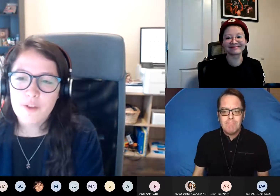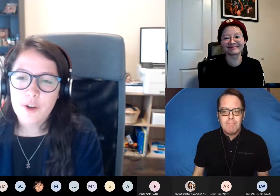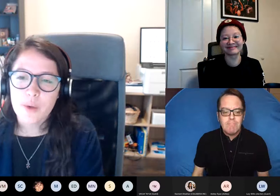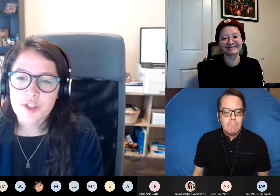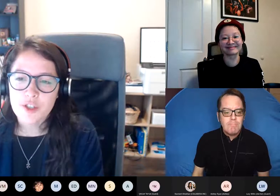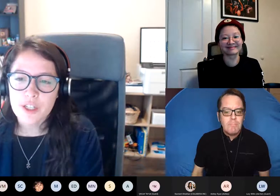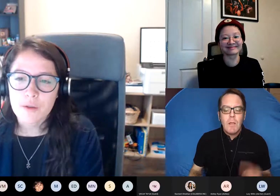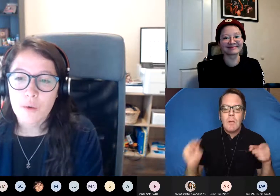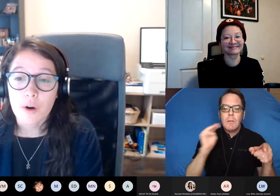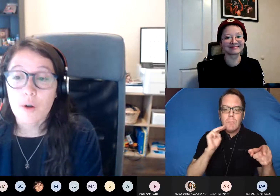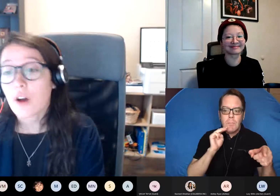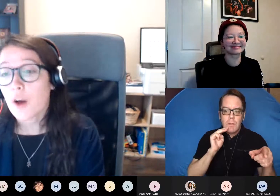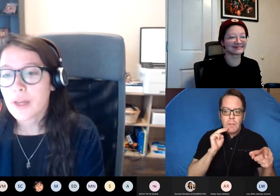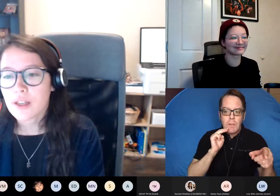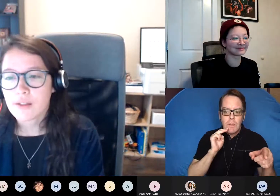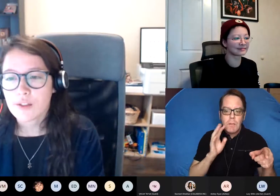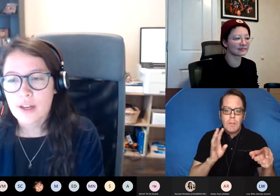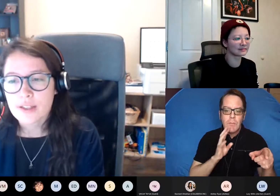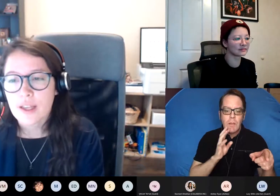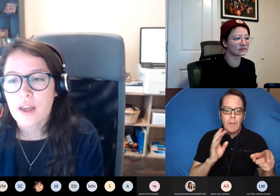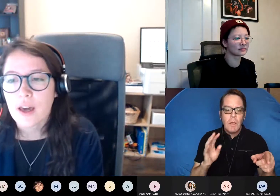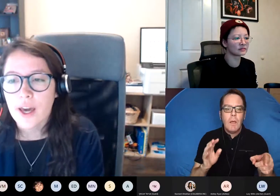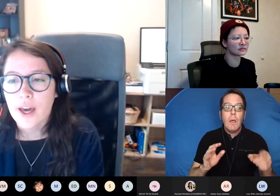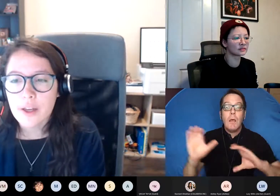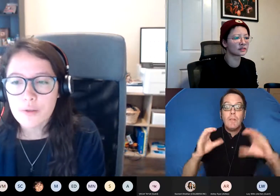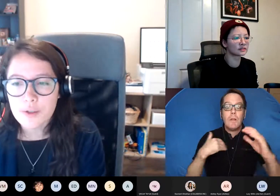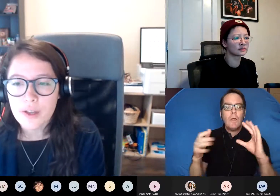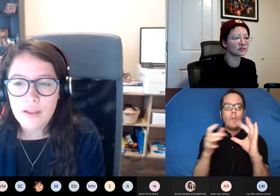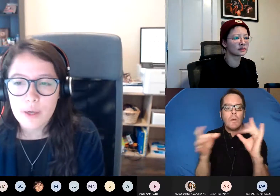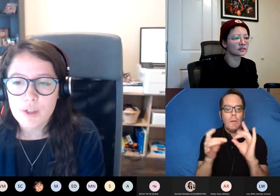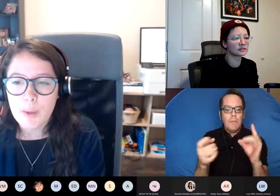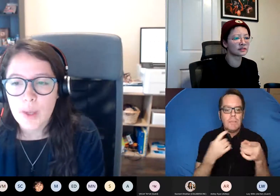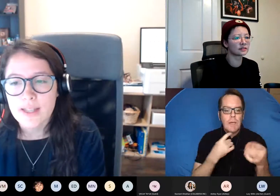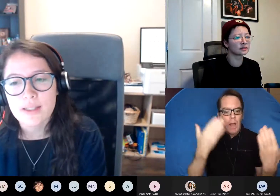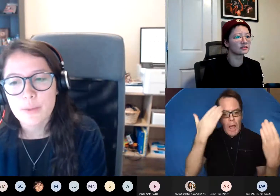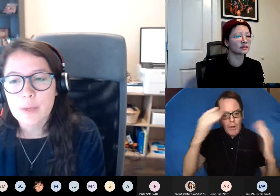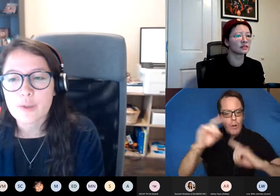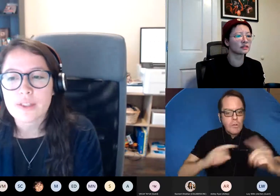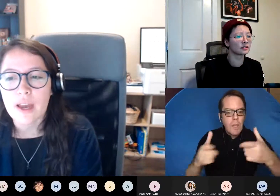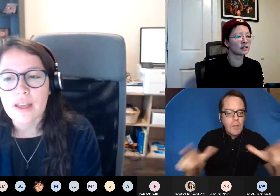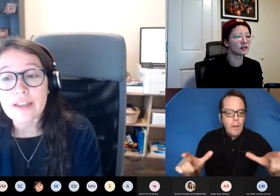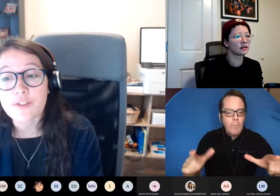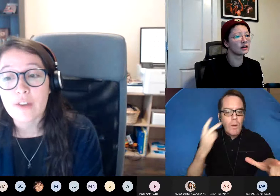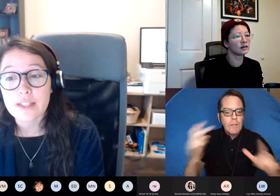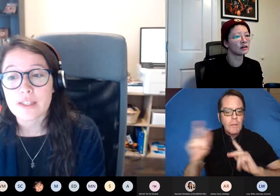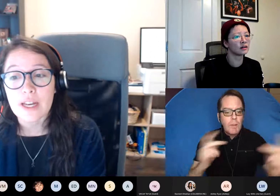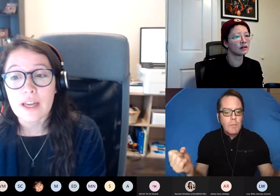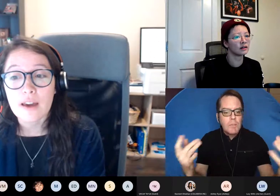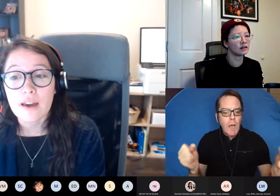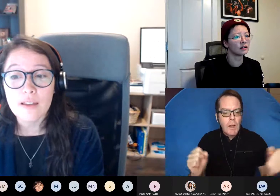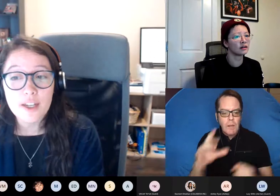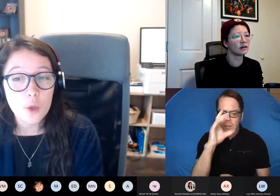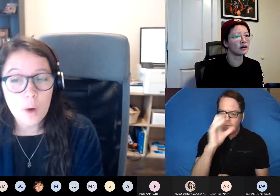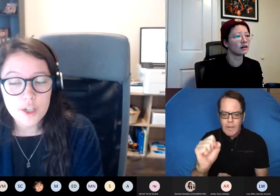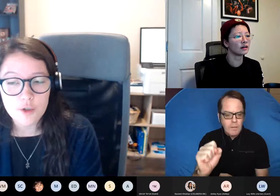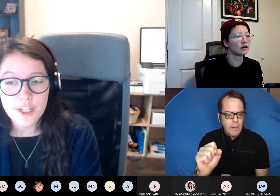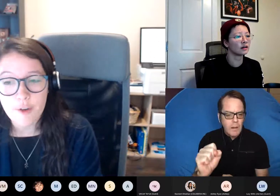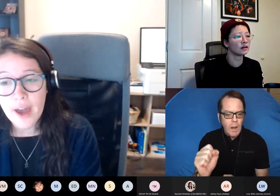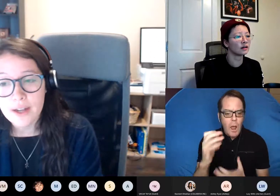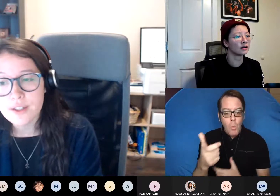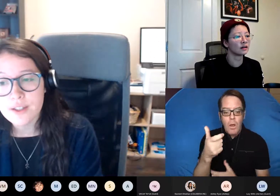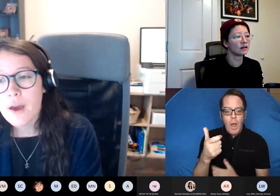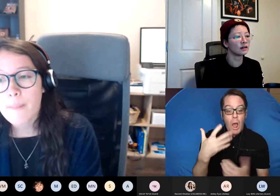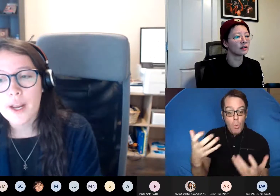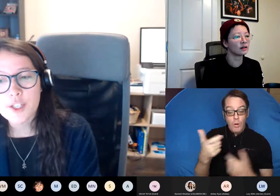We had another question or comment in the chat saying, I don't know sign language, but when I see people signing, it's fascinating. I'd like to watch